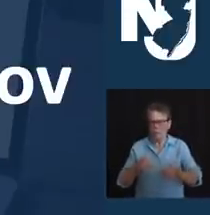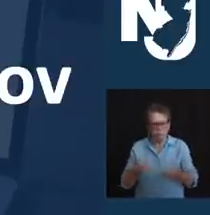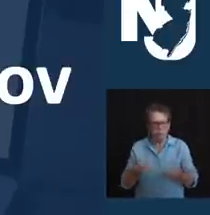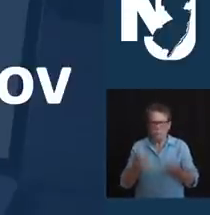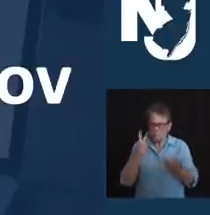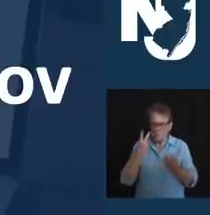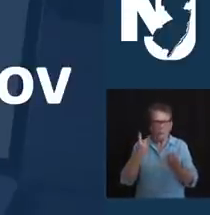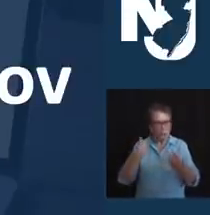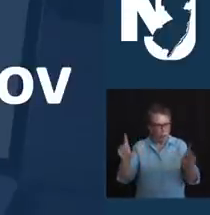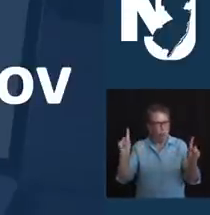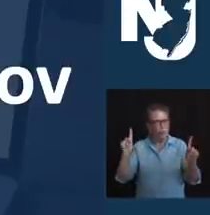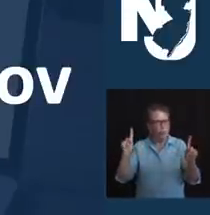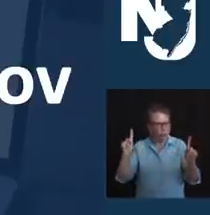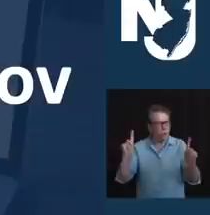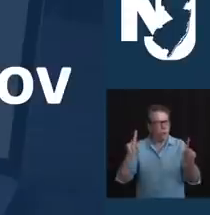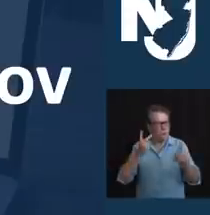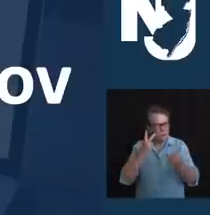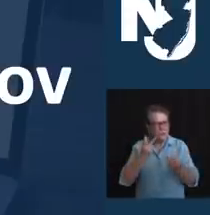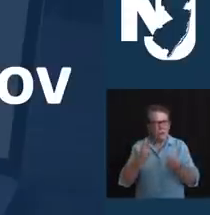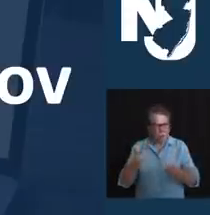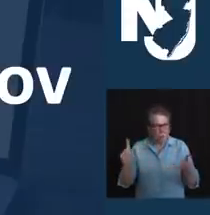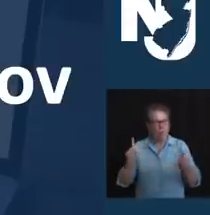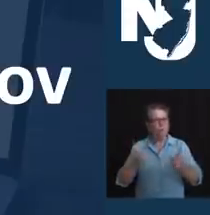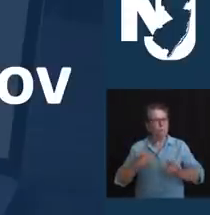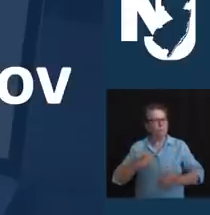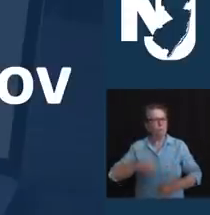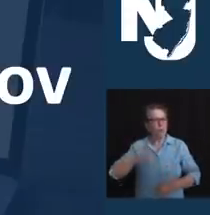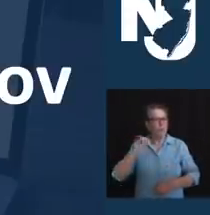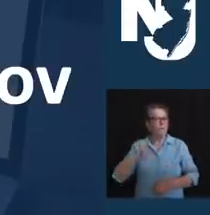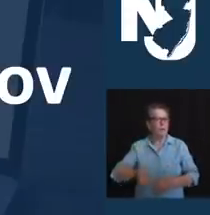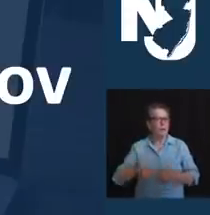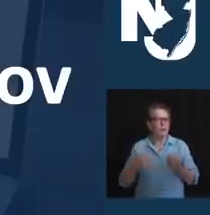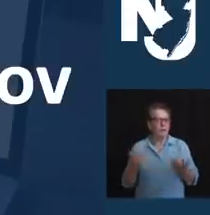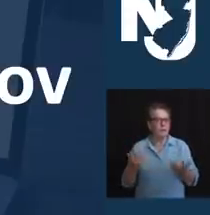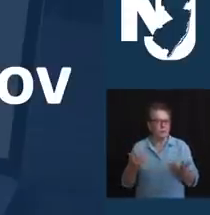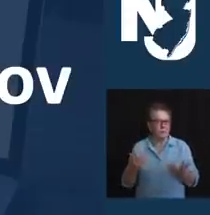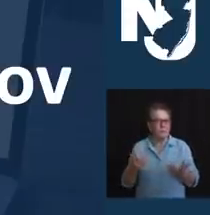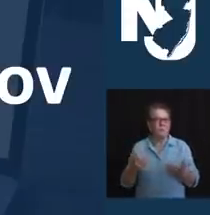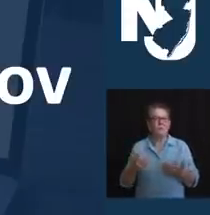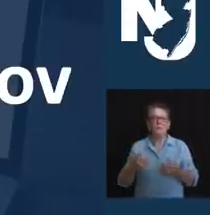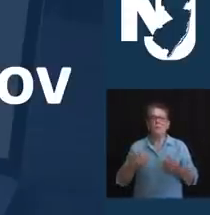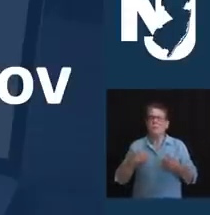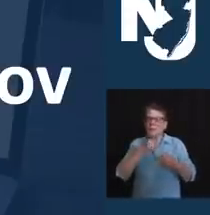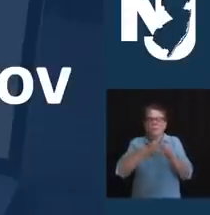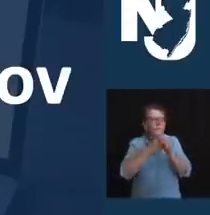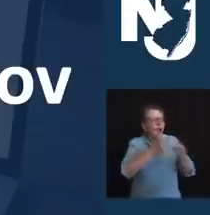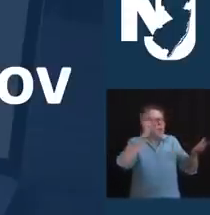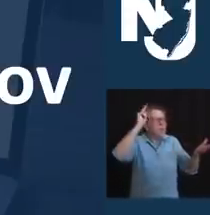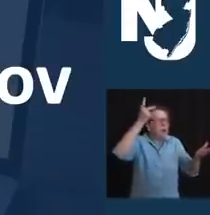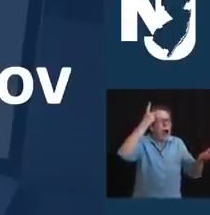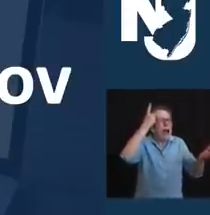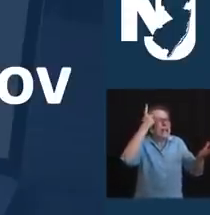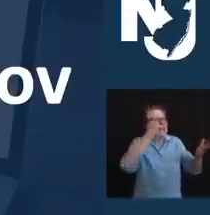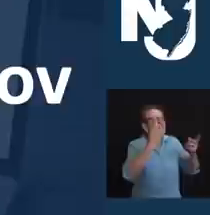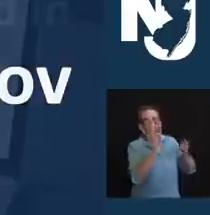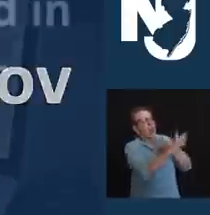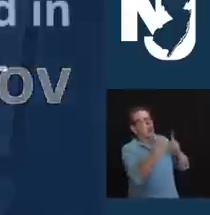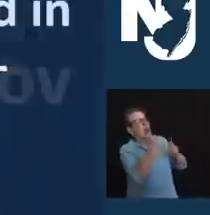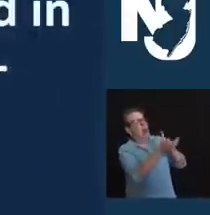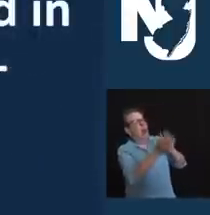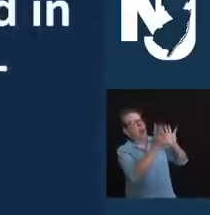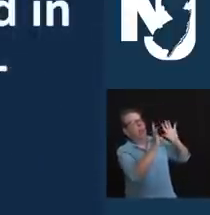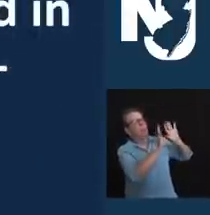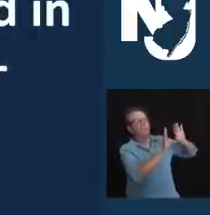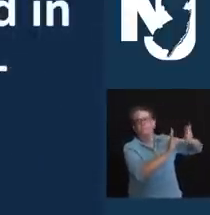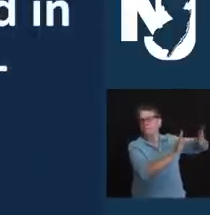reopening. We've never acted because of politics. We've never told any story other than the one our numbers told. And we've only moved